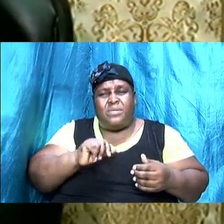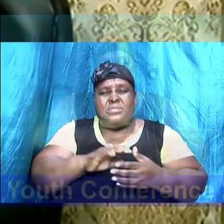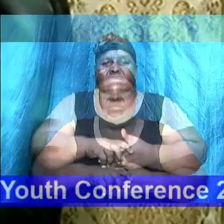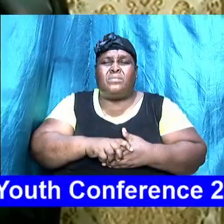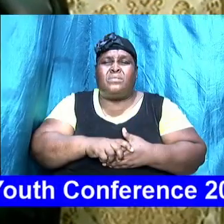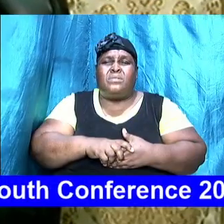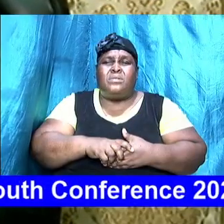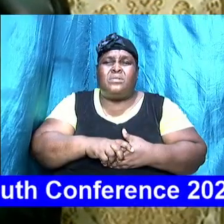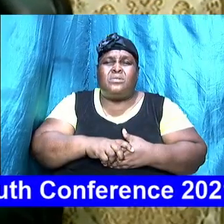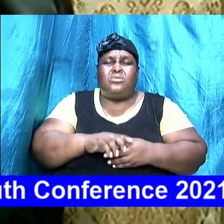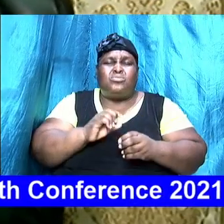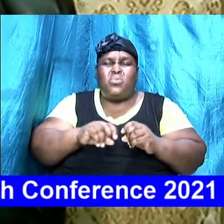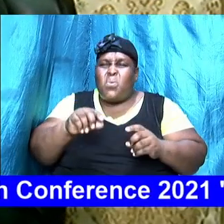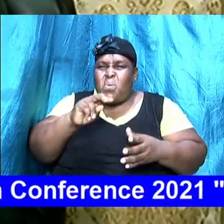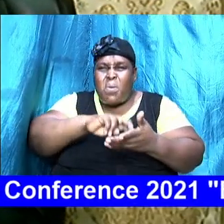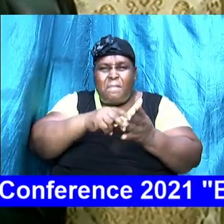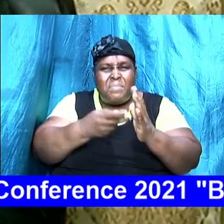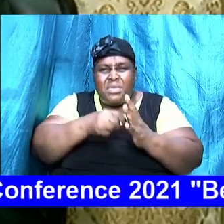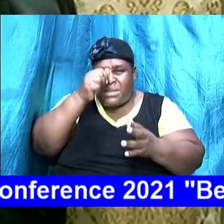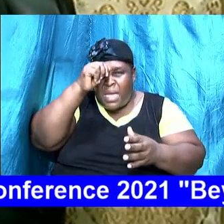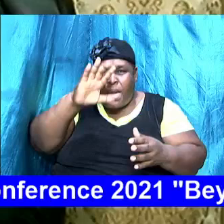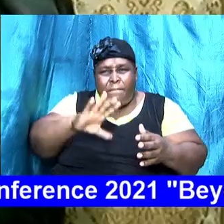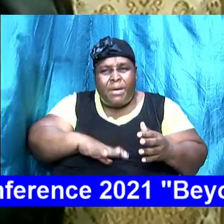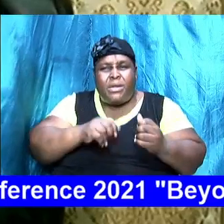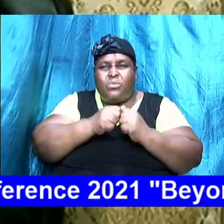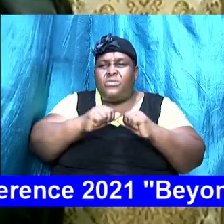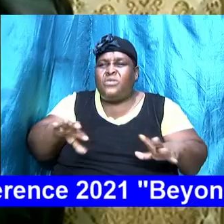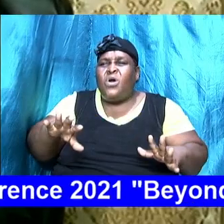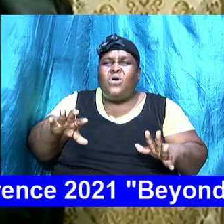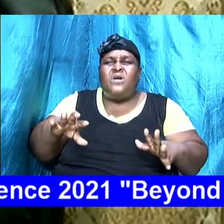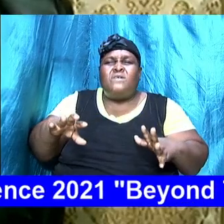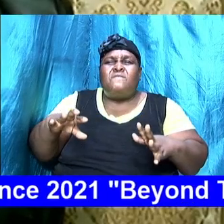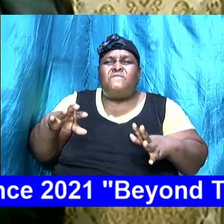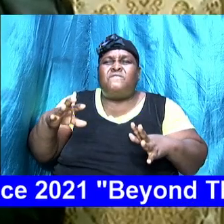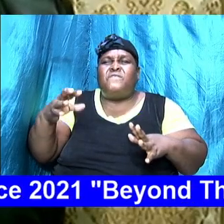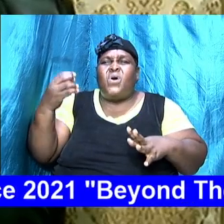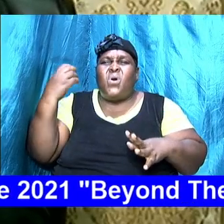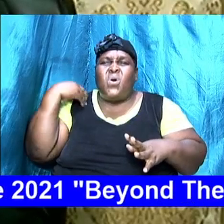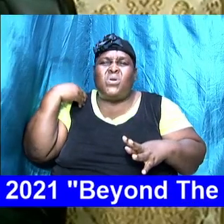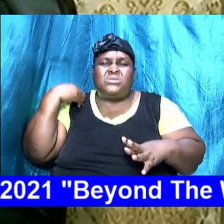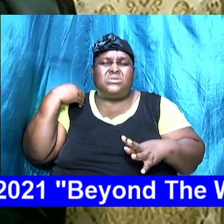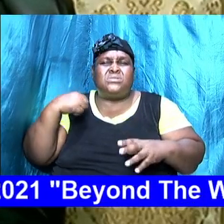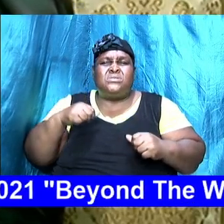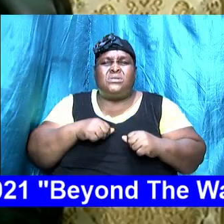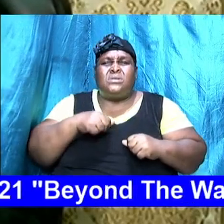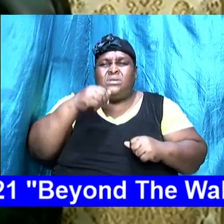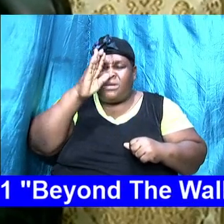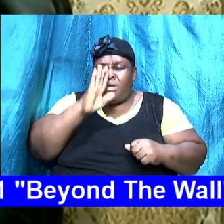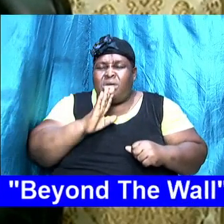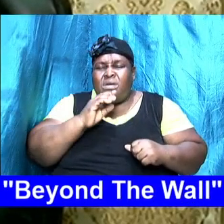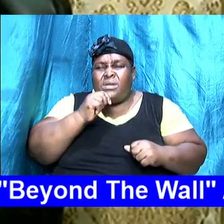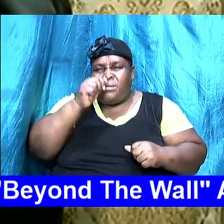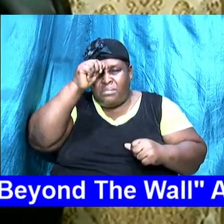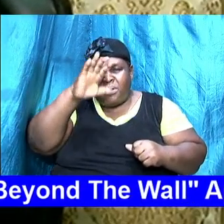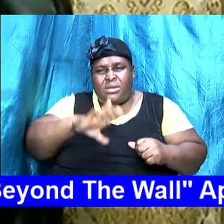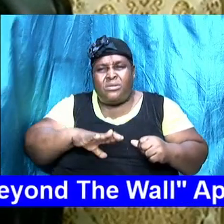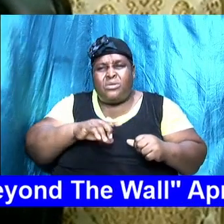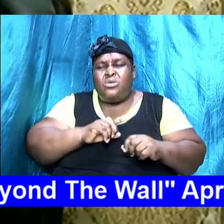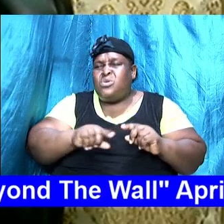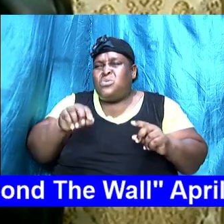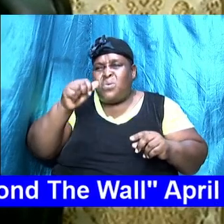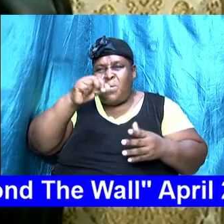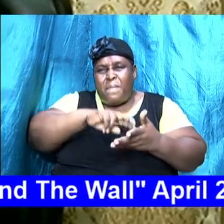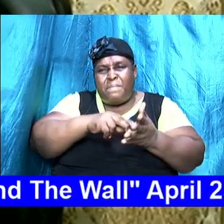fault. A good man doesn't mean a man without issues in his life. And